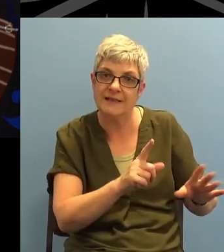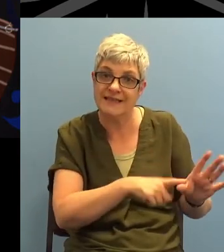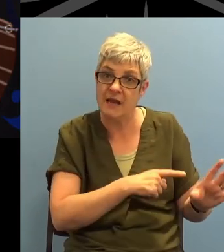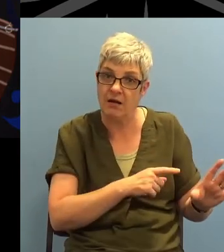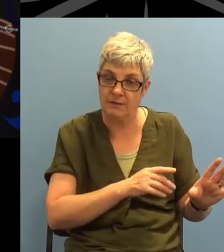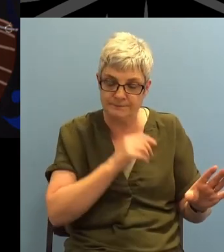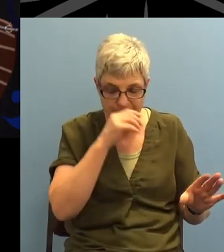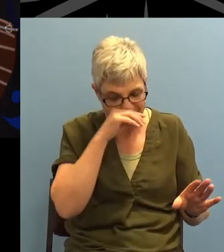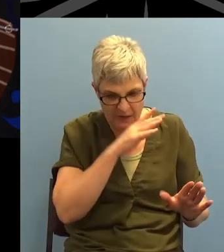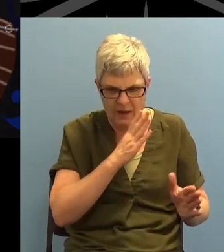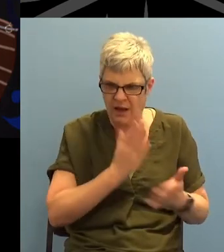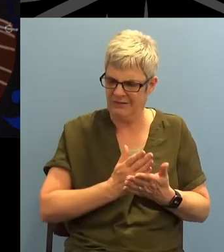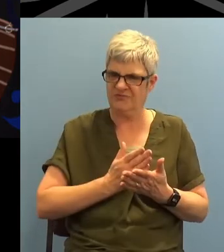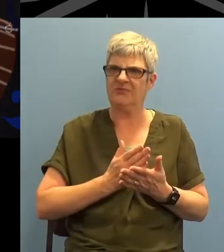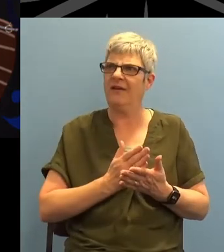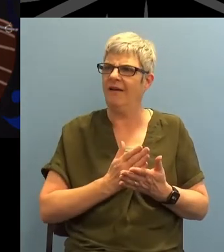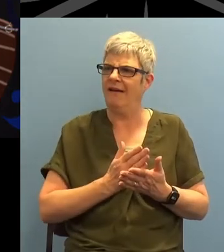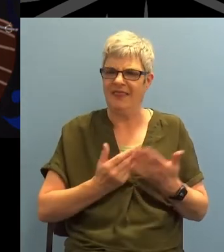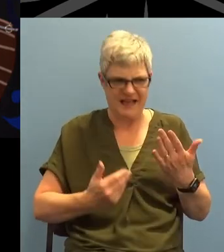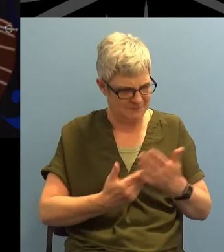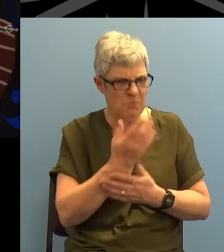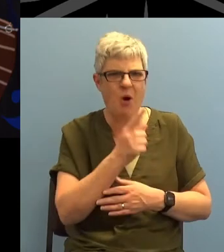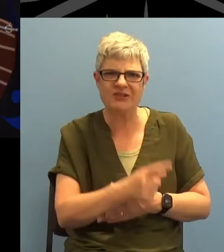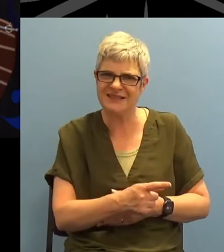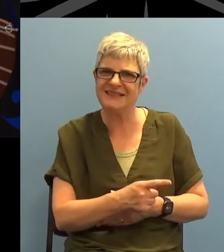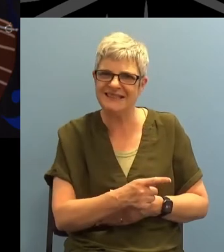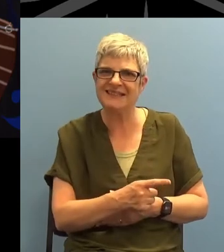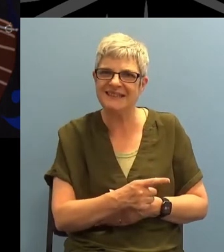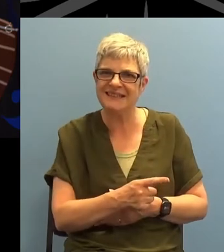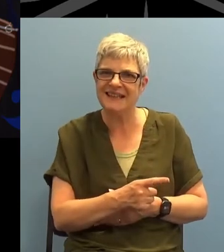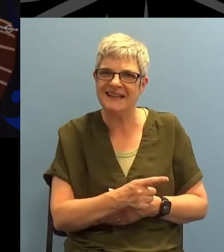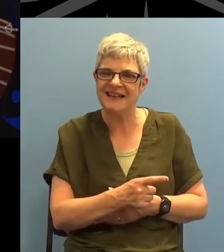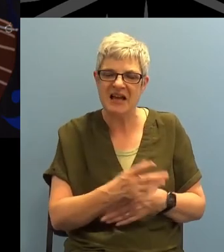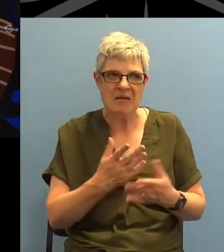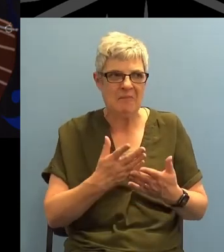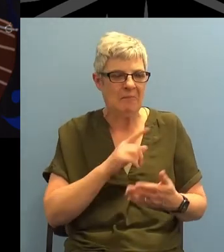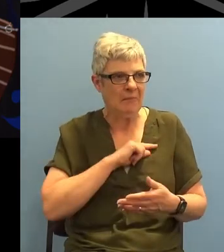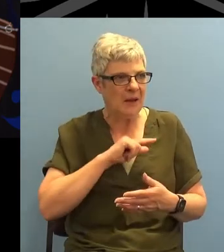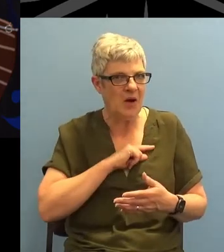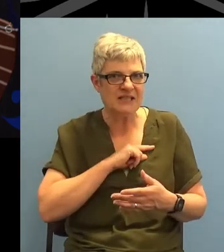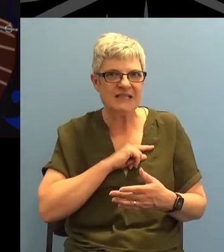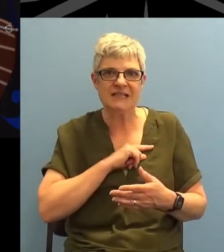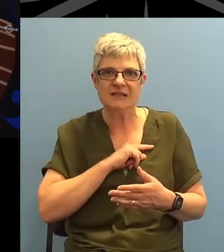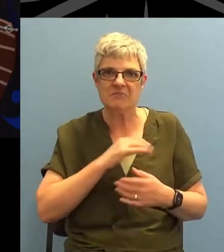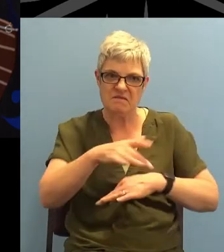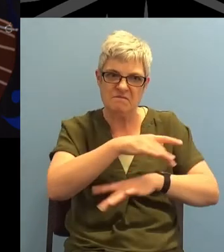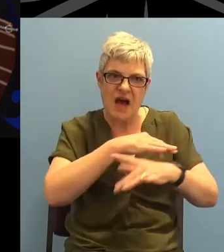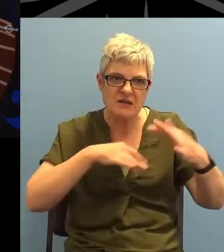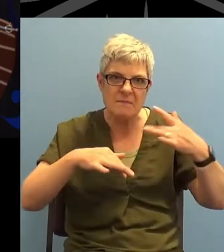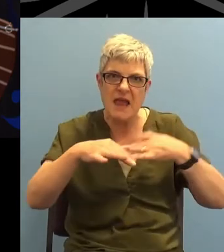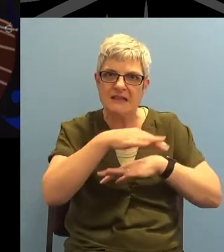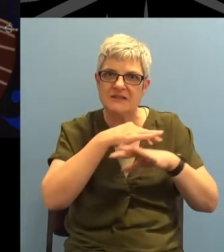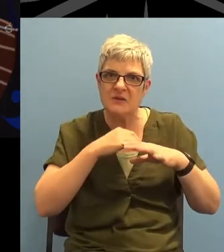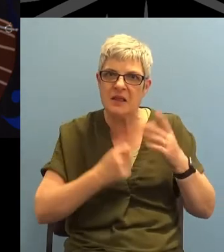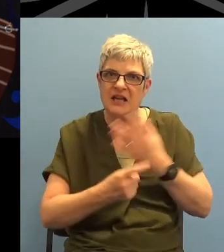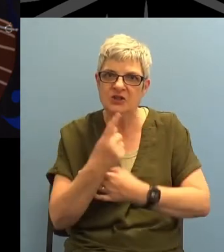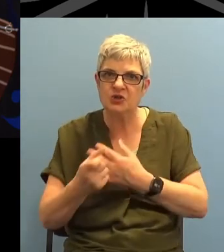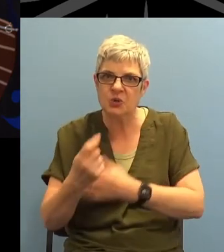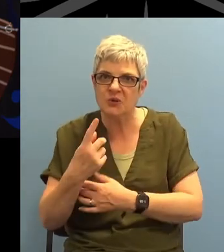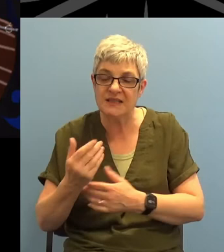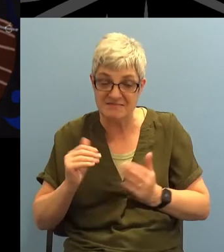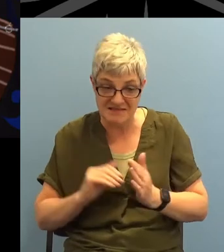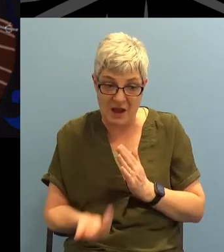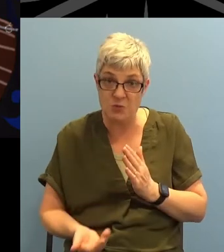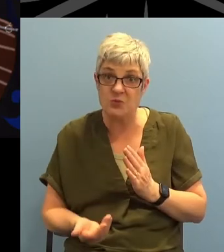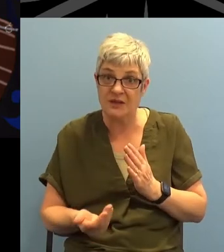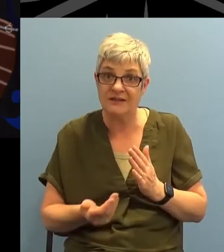extraordinary how modern, in some ways, that sounds in light of environmental issues. And the